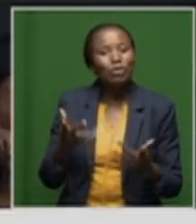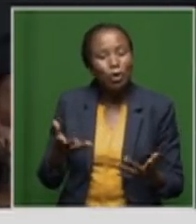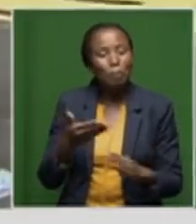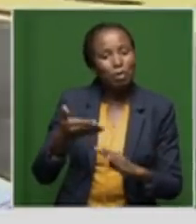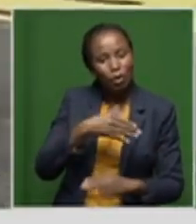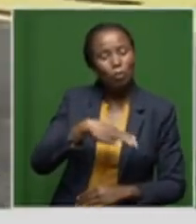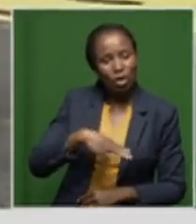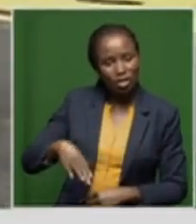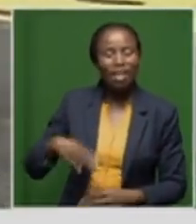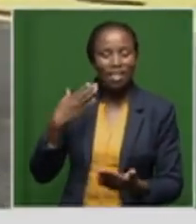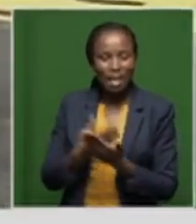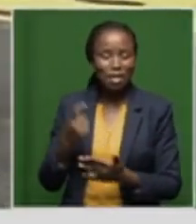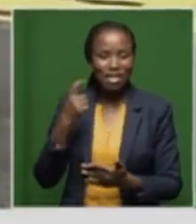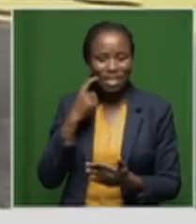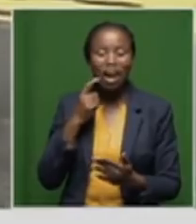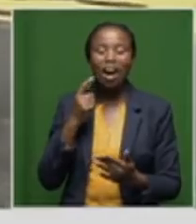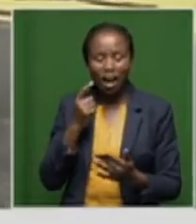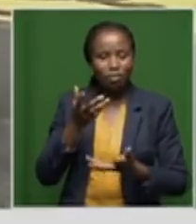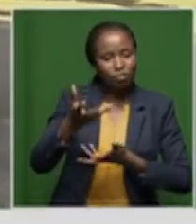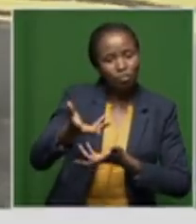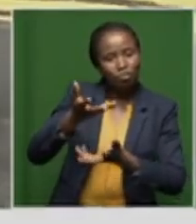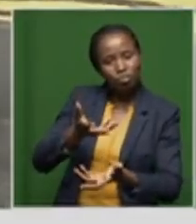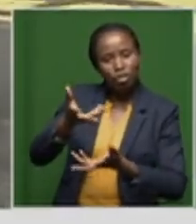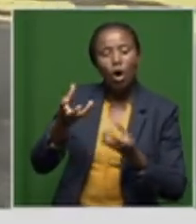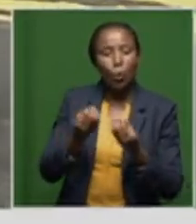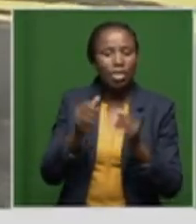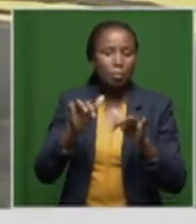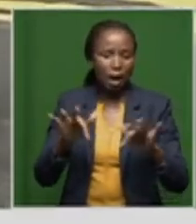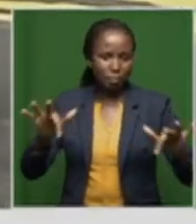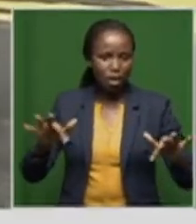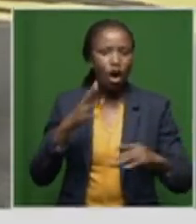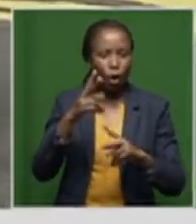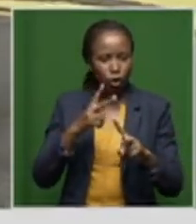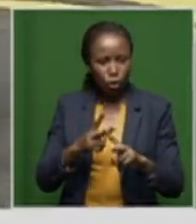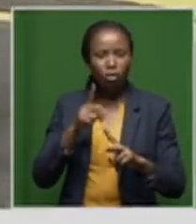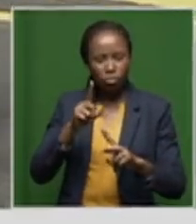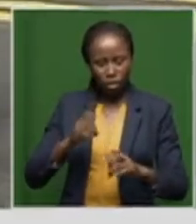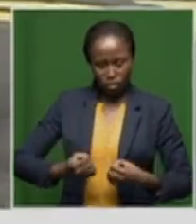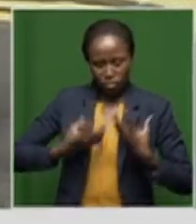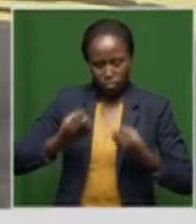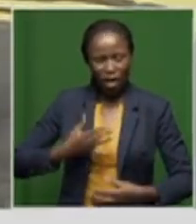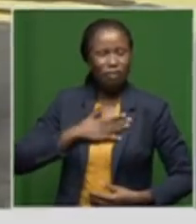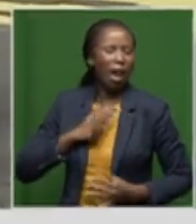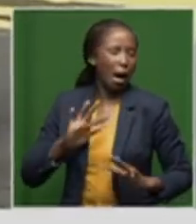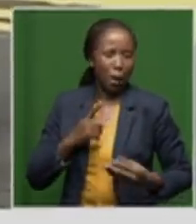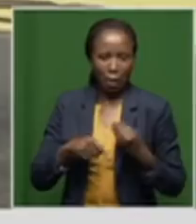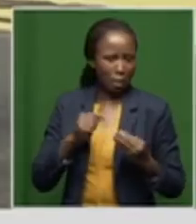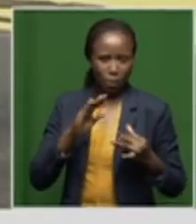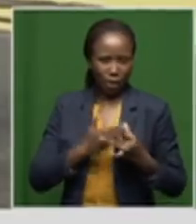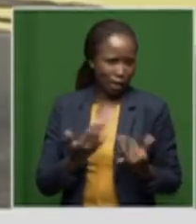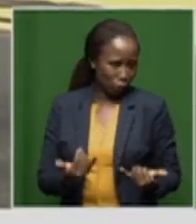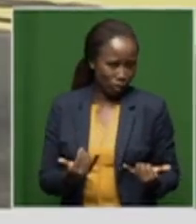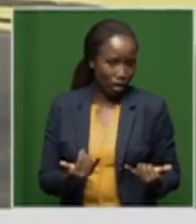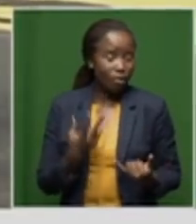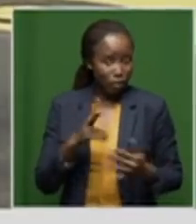president gets to engage with the members of the public and update them on how he's feeling about the case. Today we have